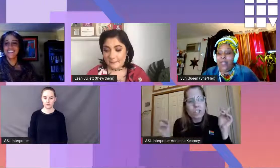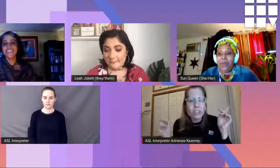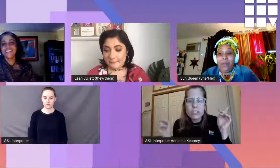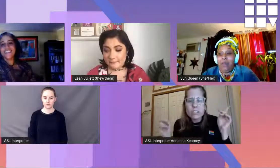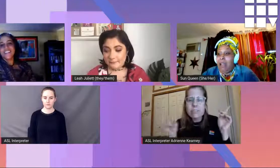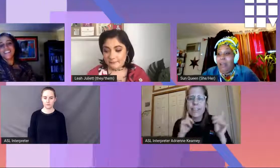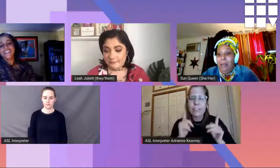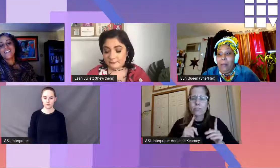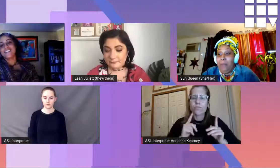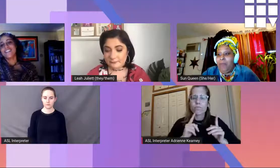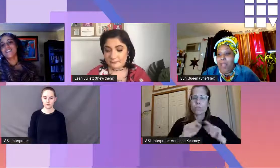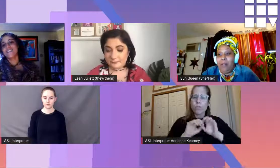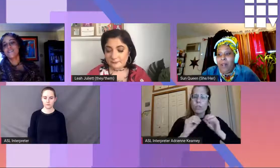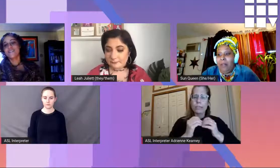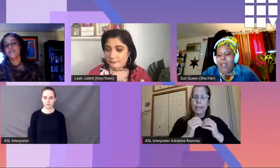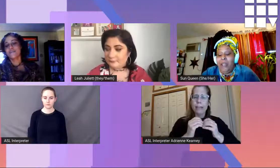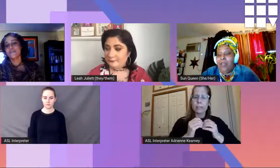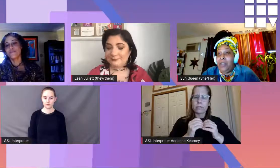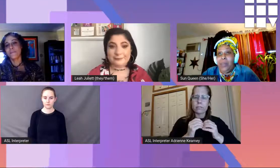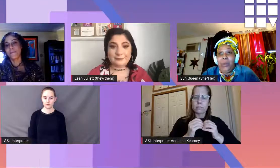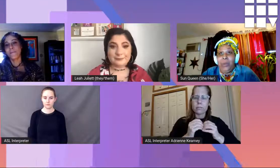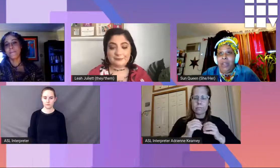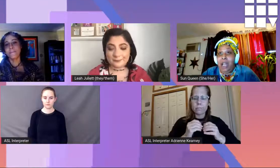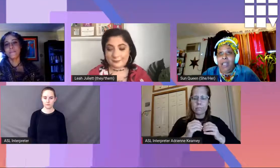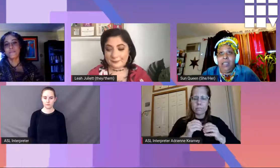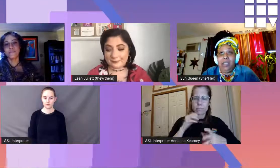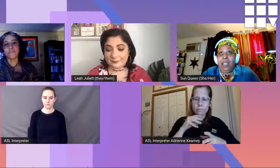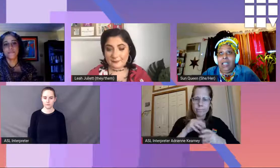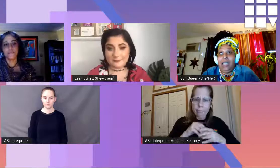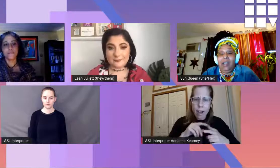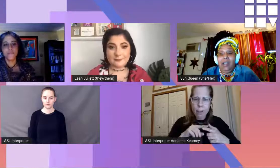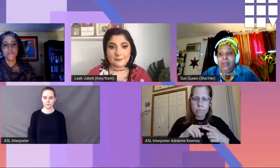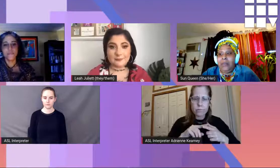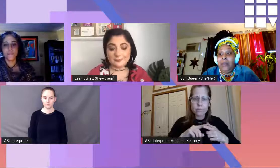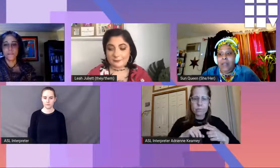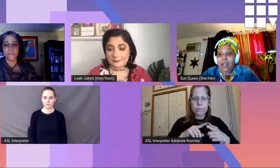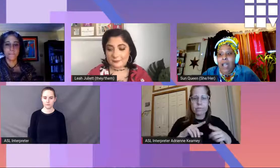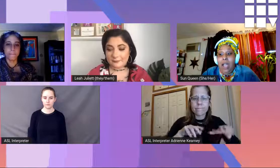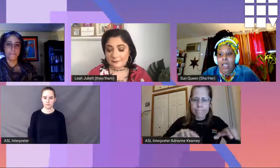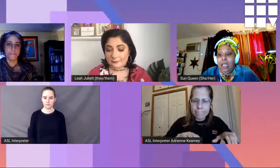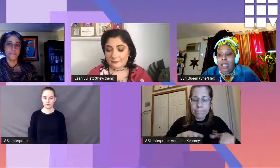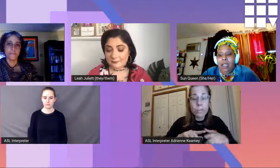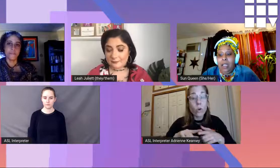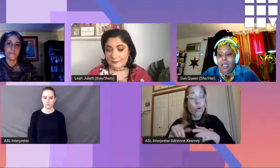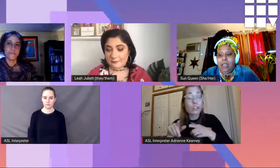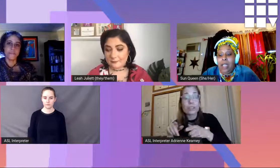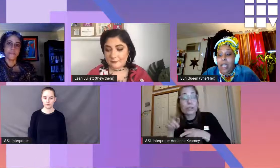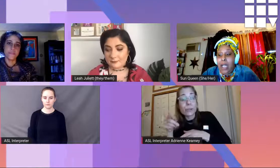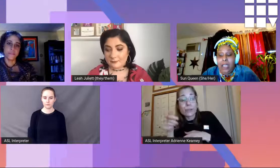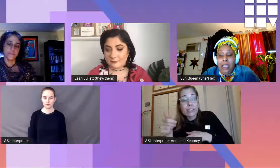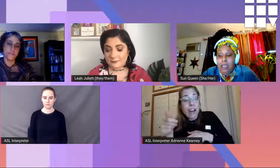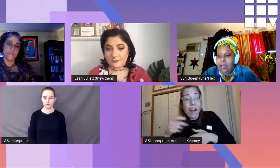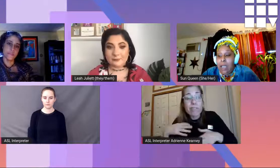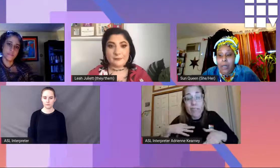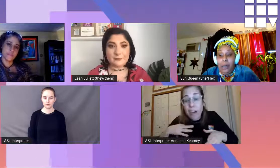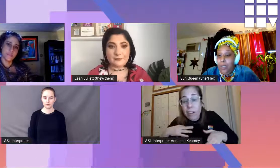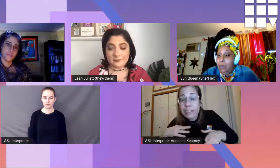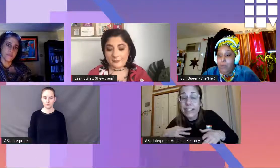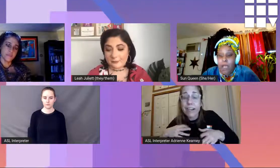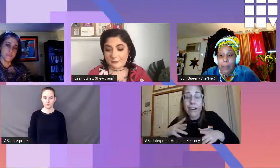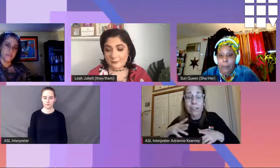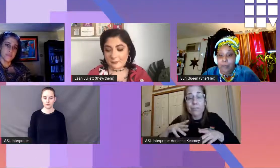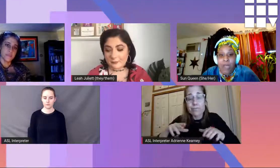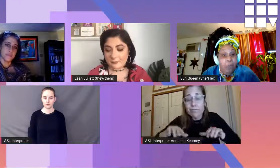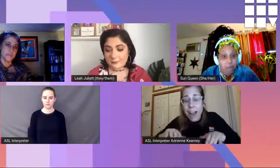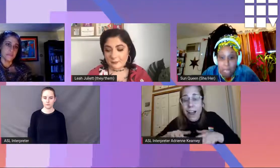I don't know. I'm not even sure, honestly, if I can, I don't